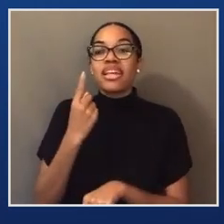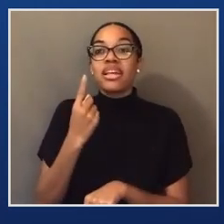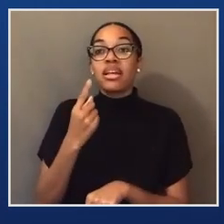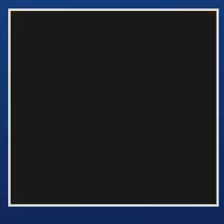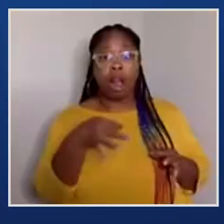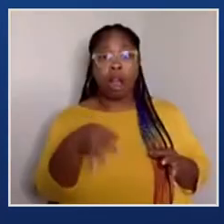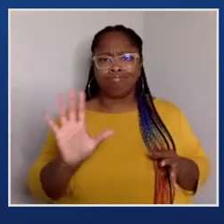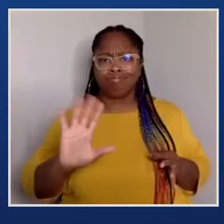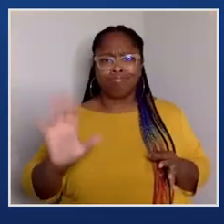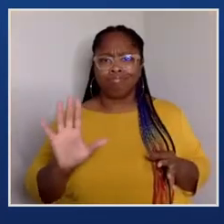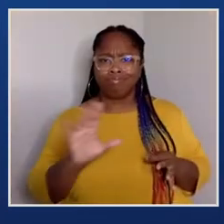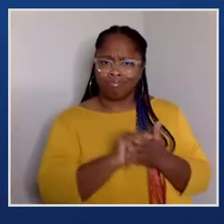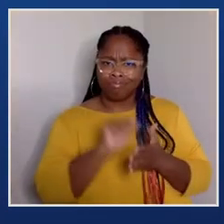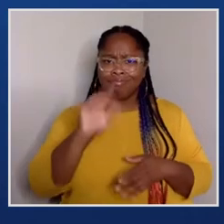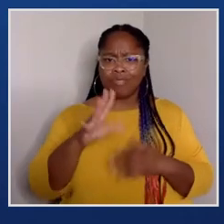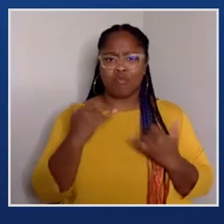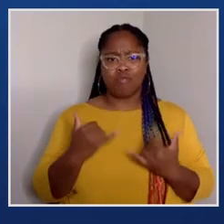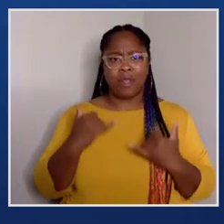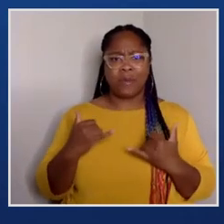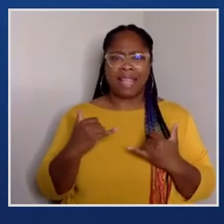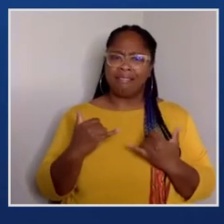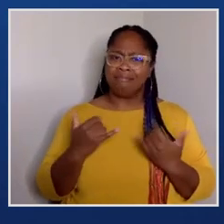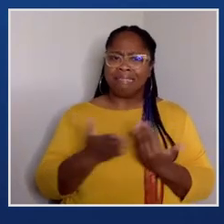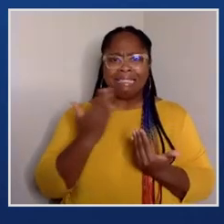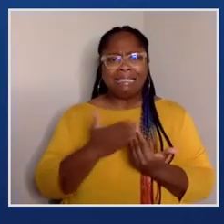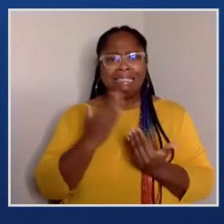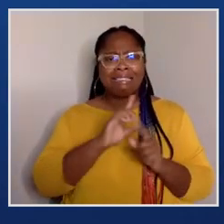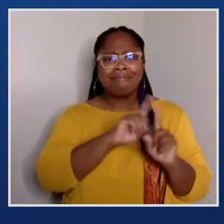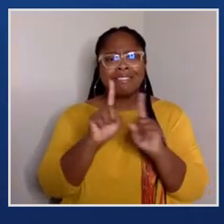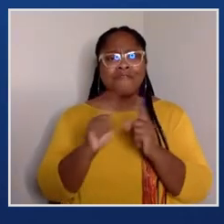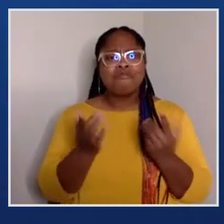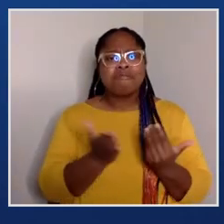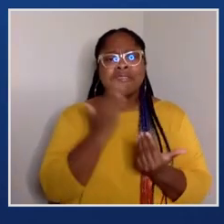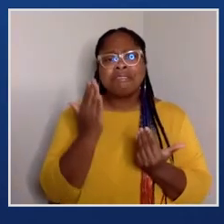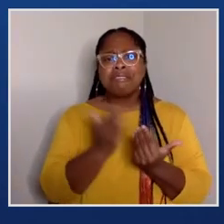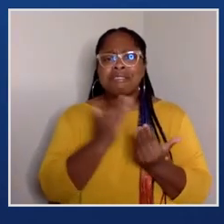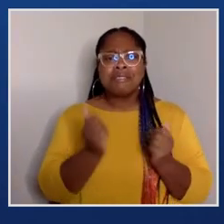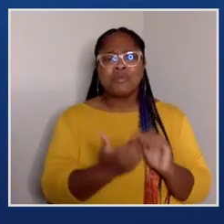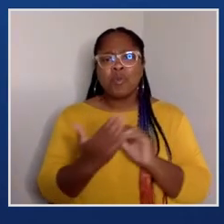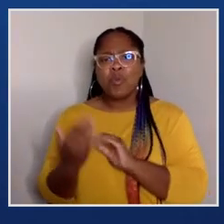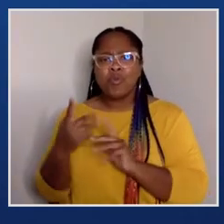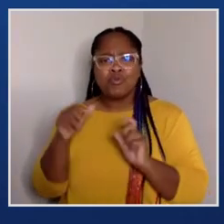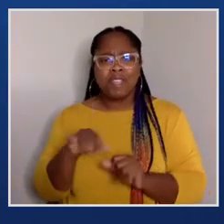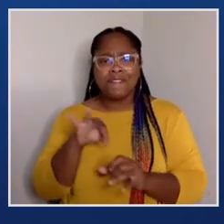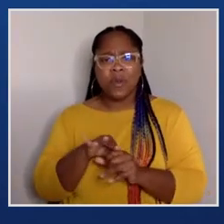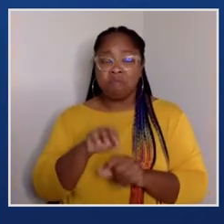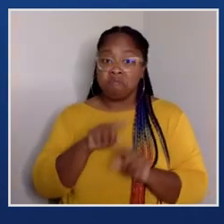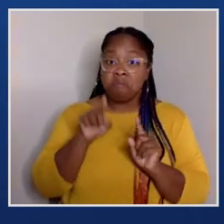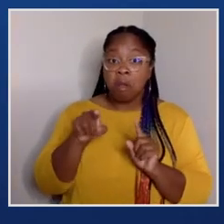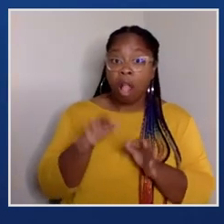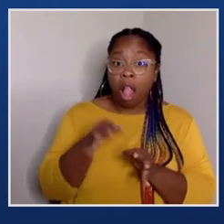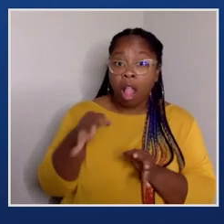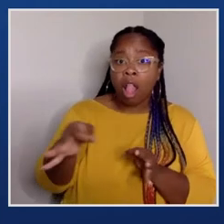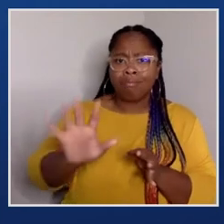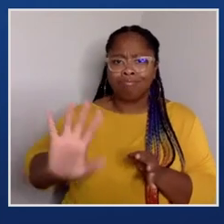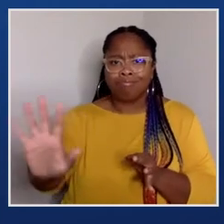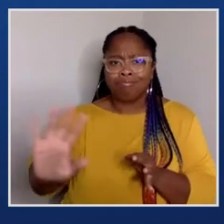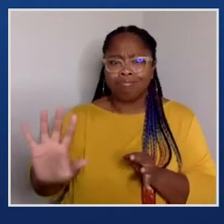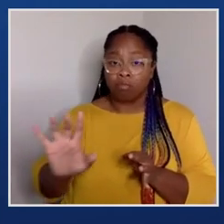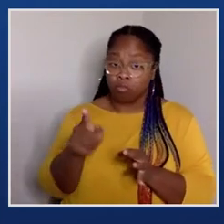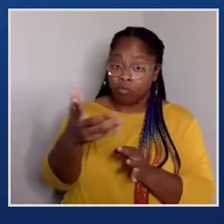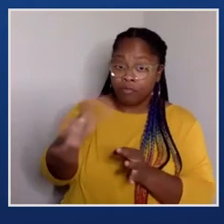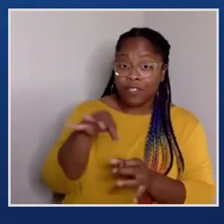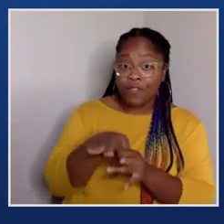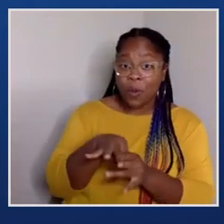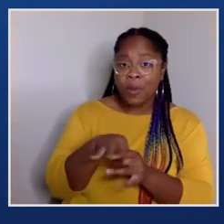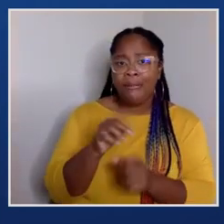away. There's a lot of easy and convenient ways to vote, but again, do not wait. And once you vote, go ask five friends to make a play to vote